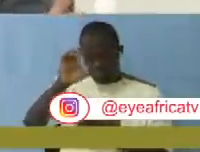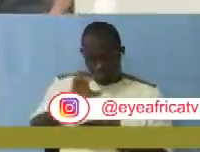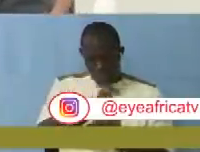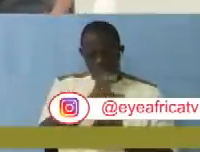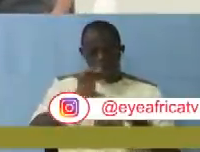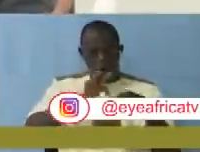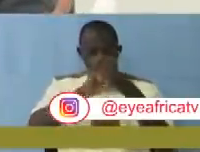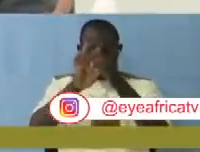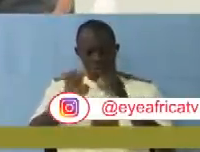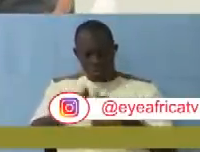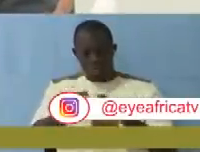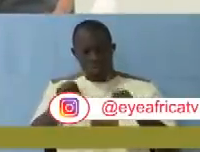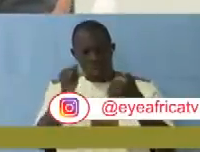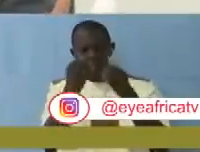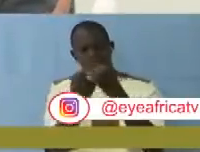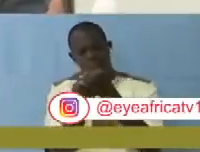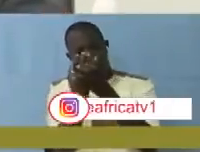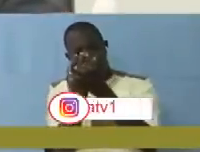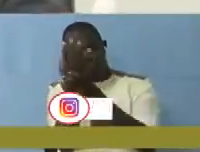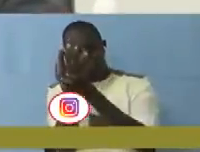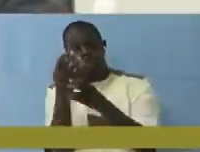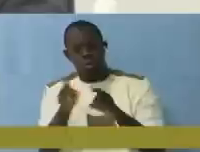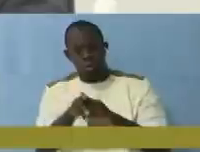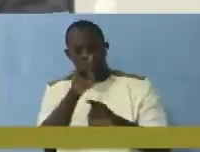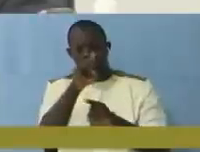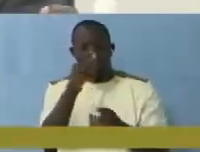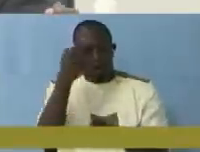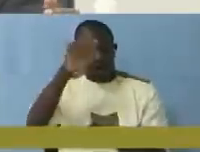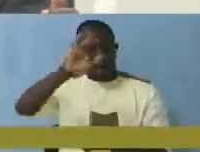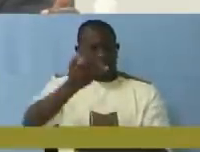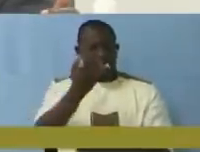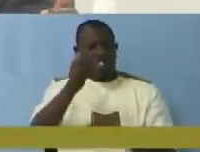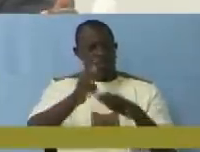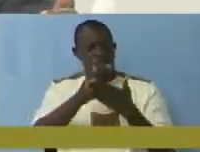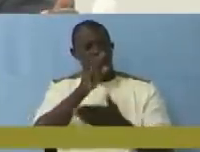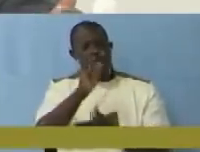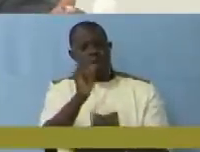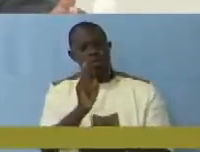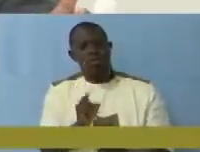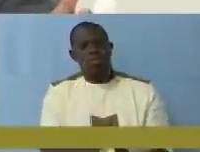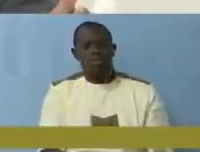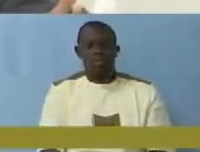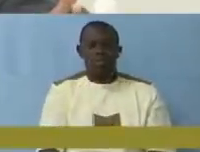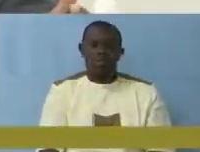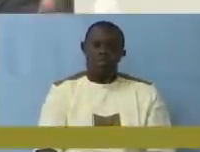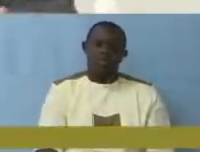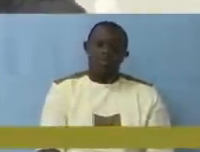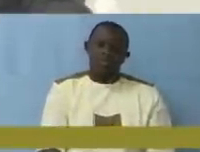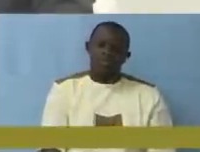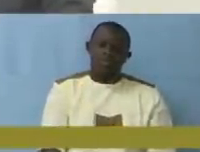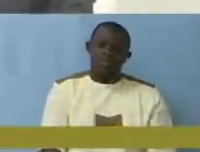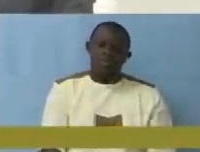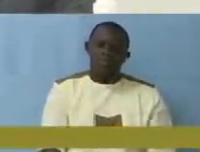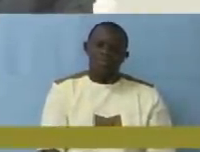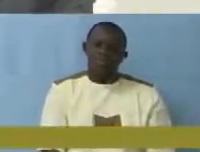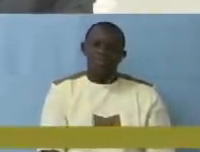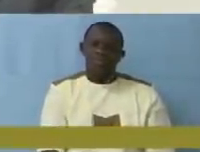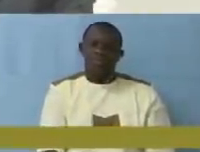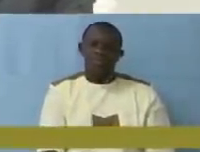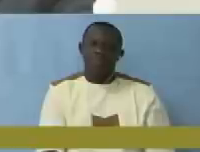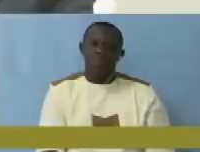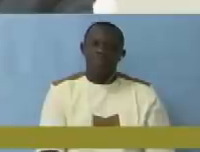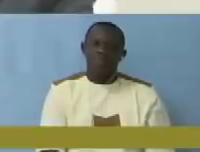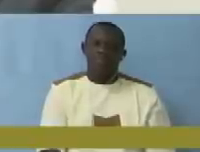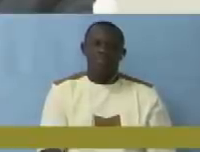agree? Amunta sayin doku bunda sansango lonya bitung abdamu tatale kafinti do man bunda lu lari